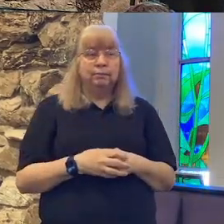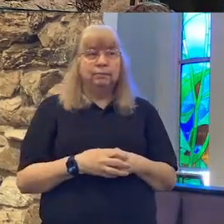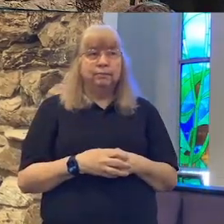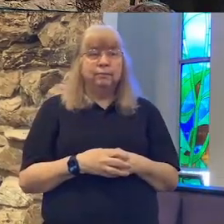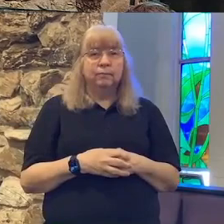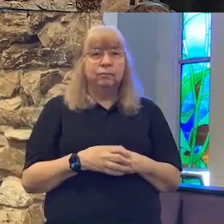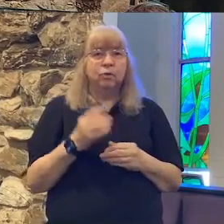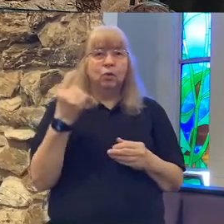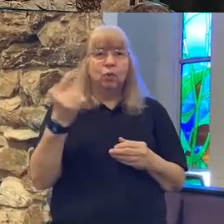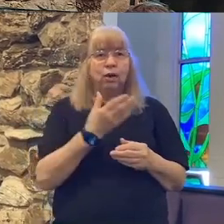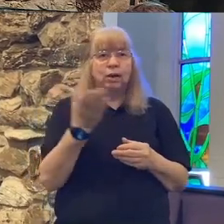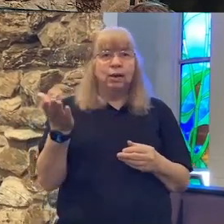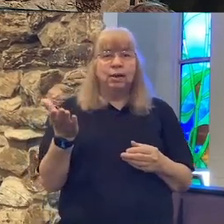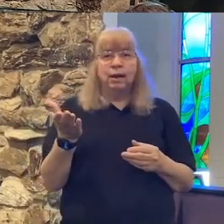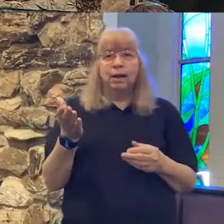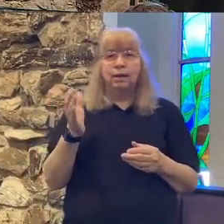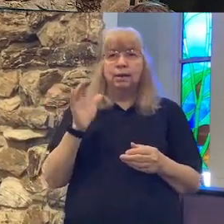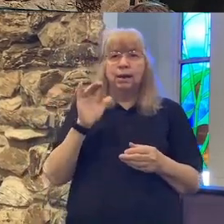One of the things that